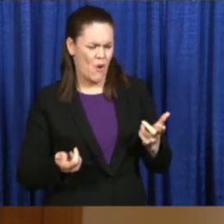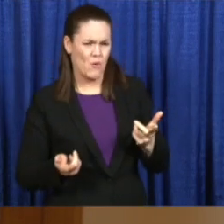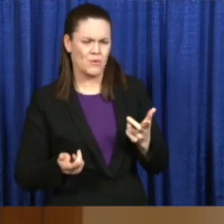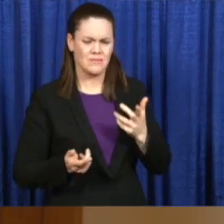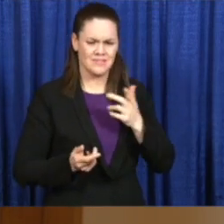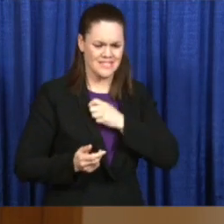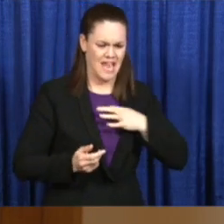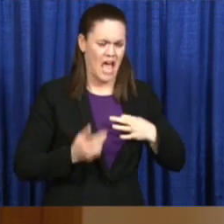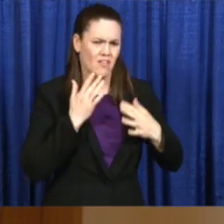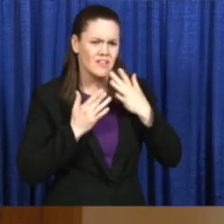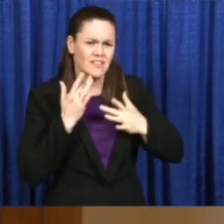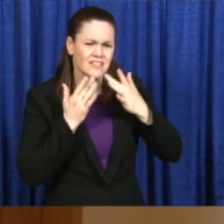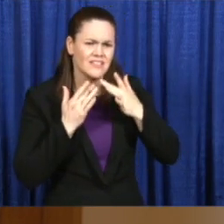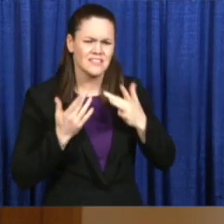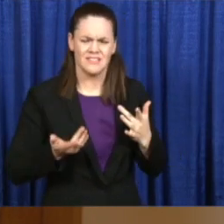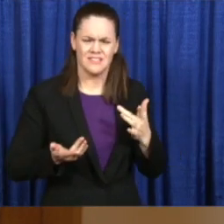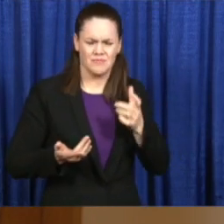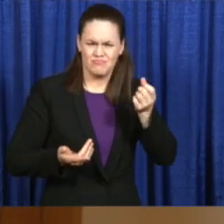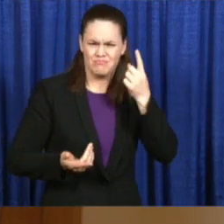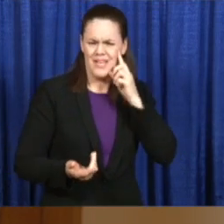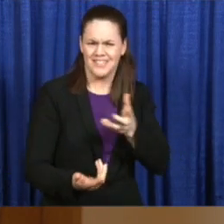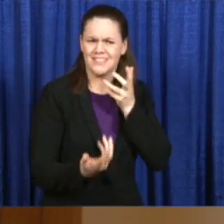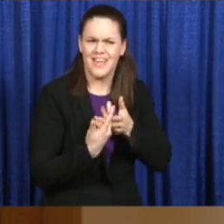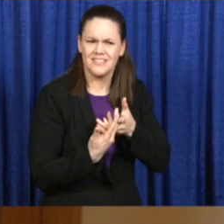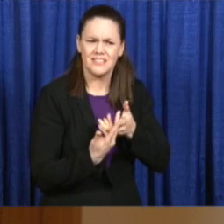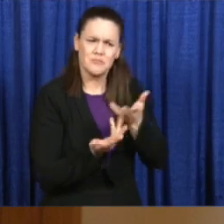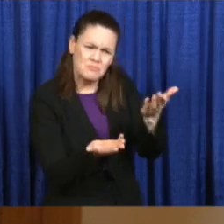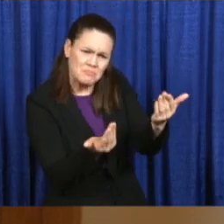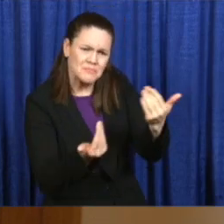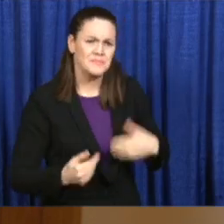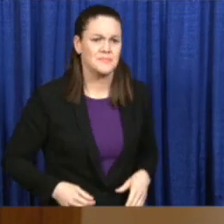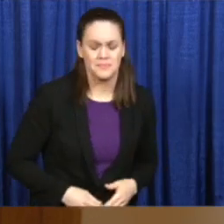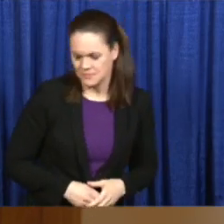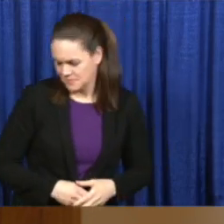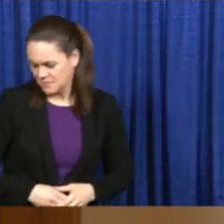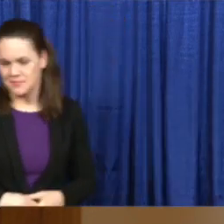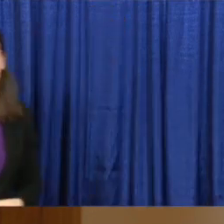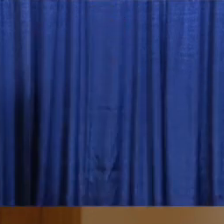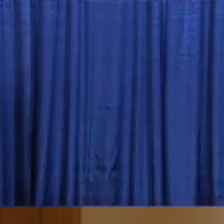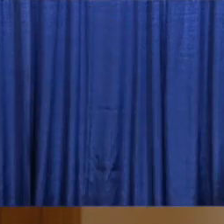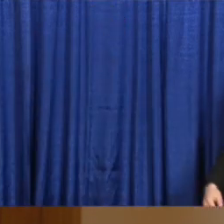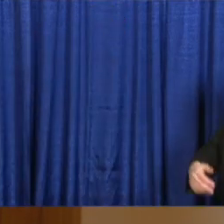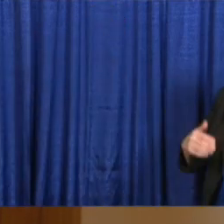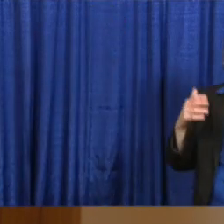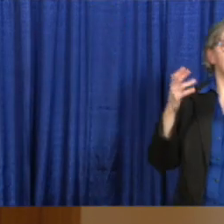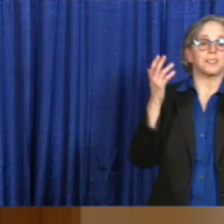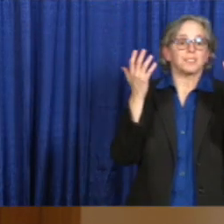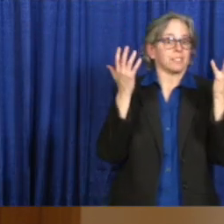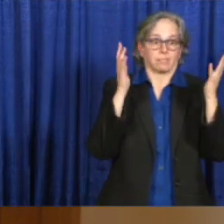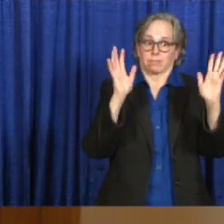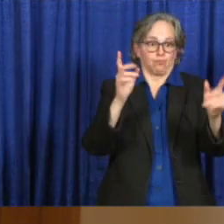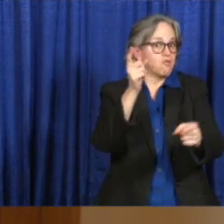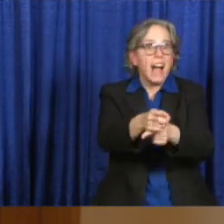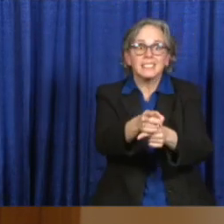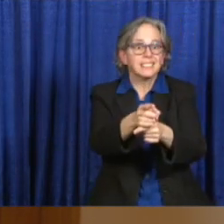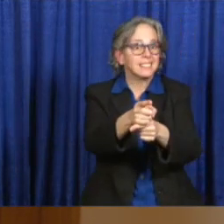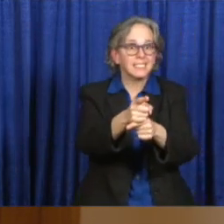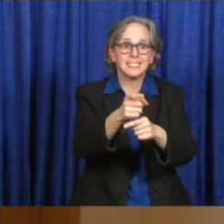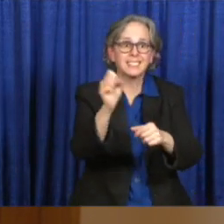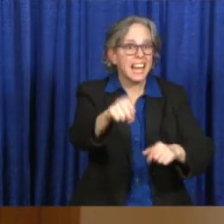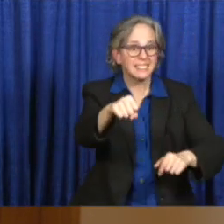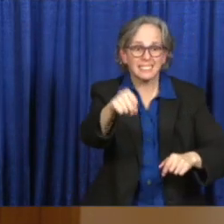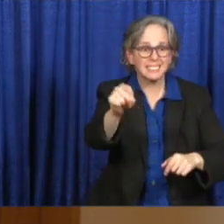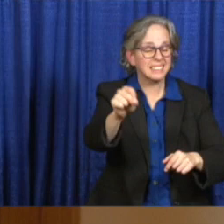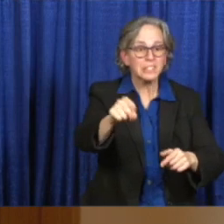term, sending some people home. Your perspective. That's right. You know, one of the metaphors